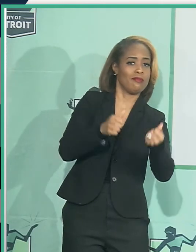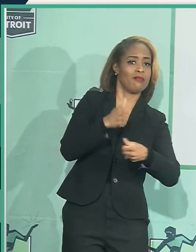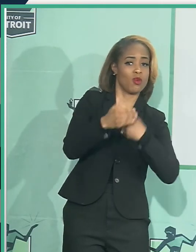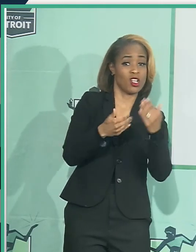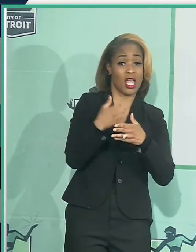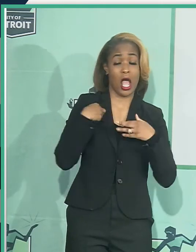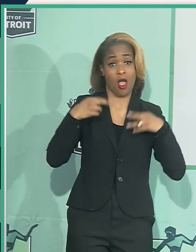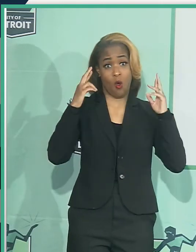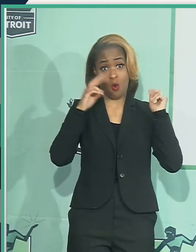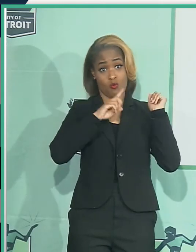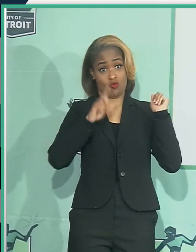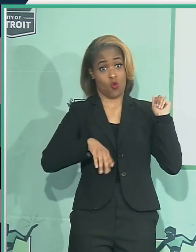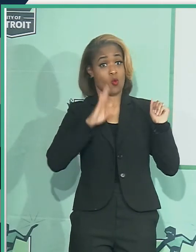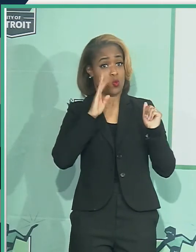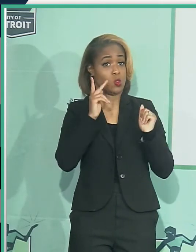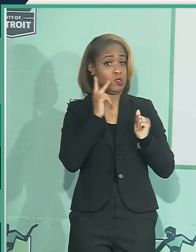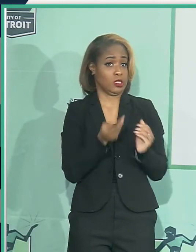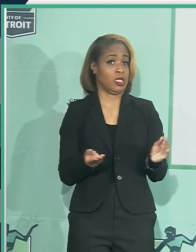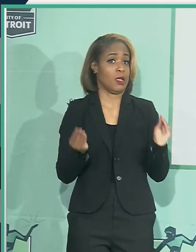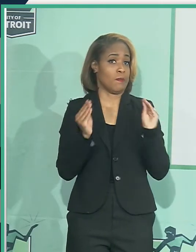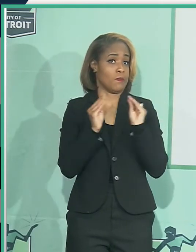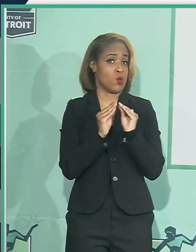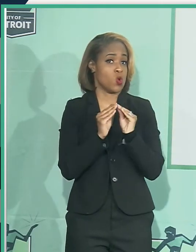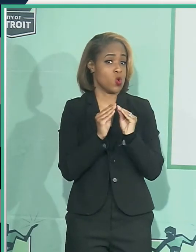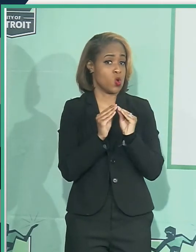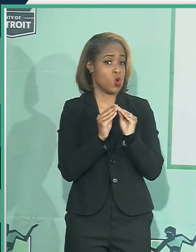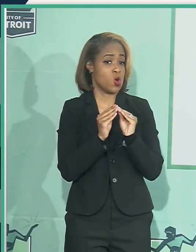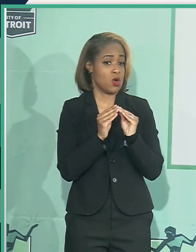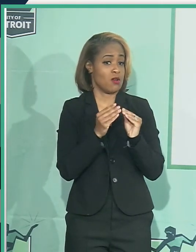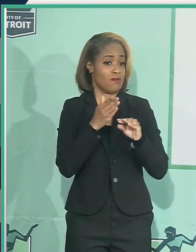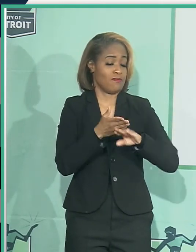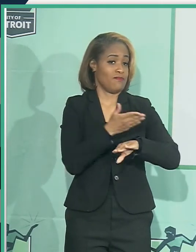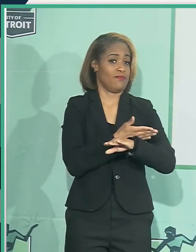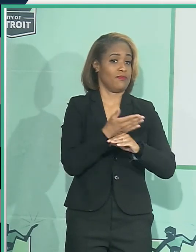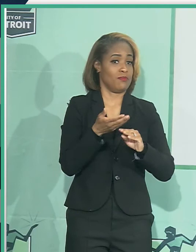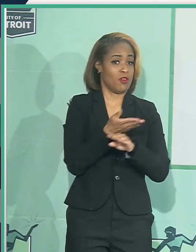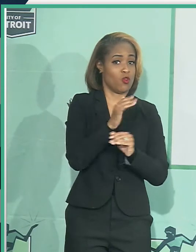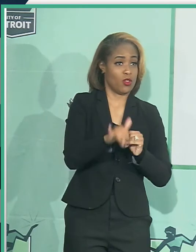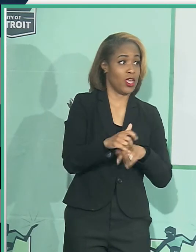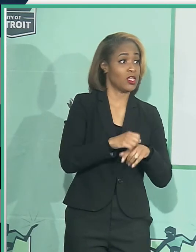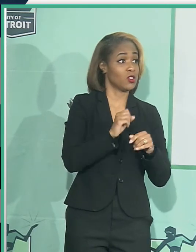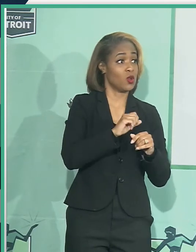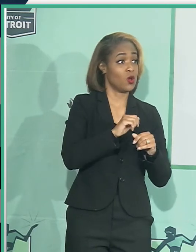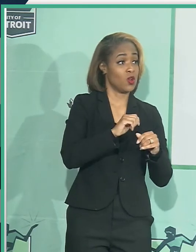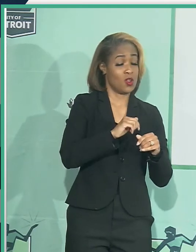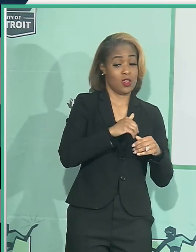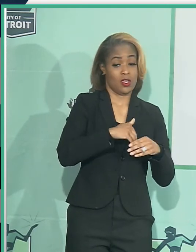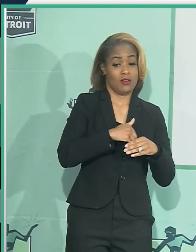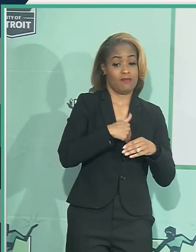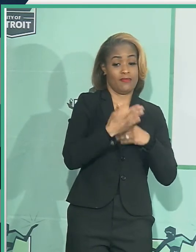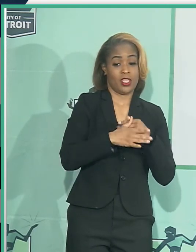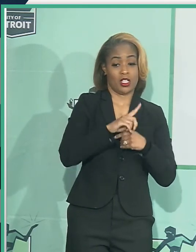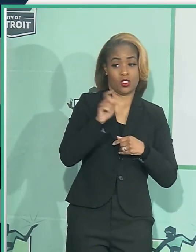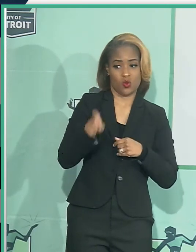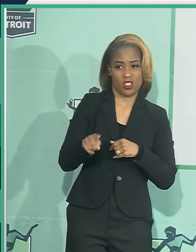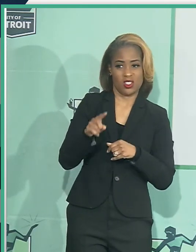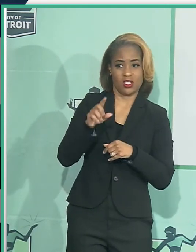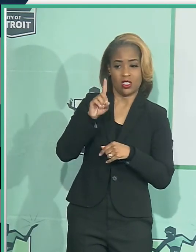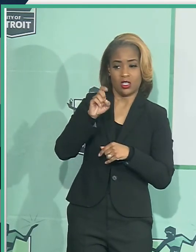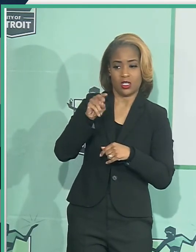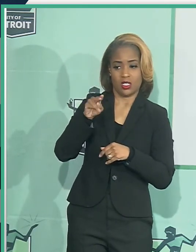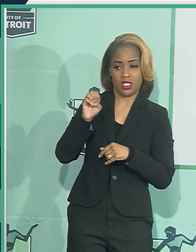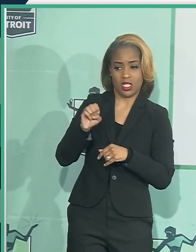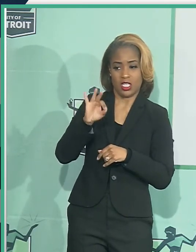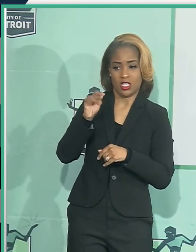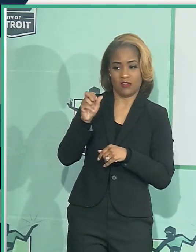in Detroit it's going to seem that way sooner than that. I appreciate that. My last question maybe is for Denise in regard to when you talk seniors in particular, or anybody